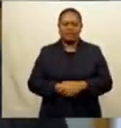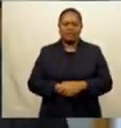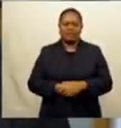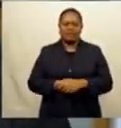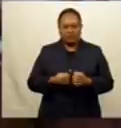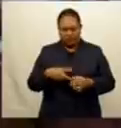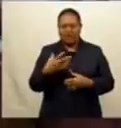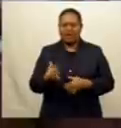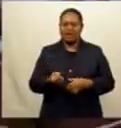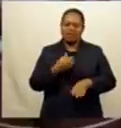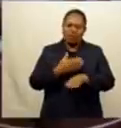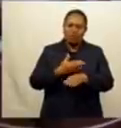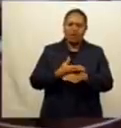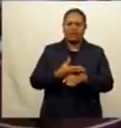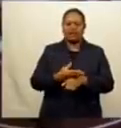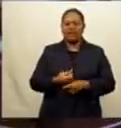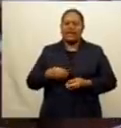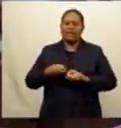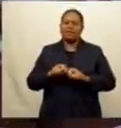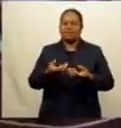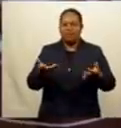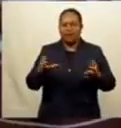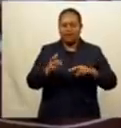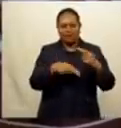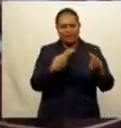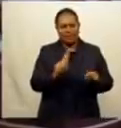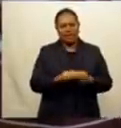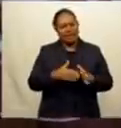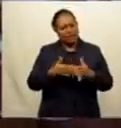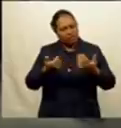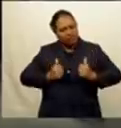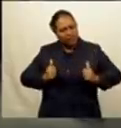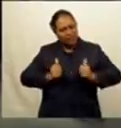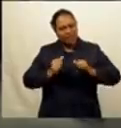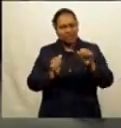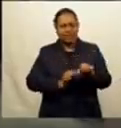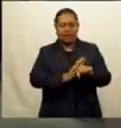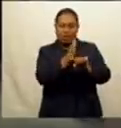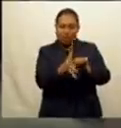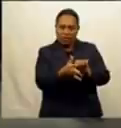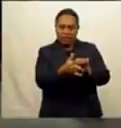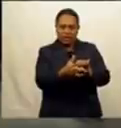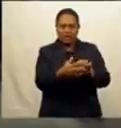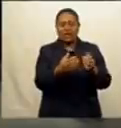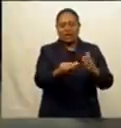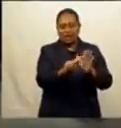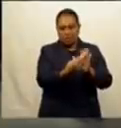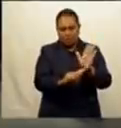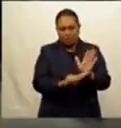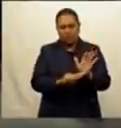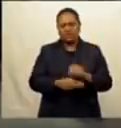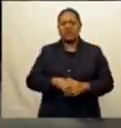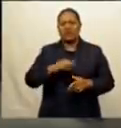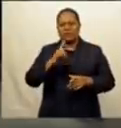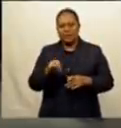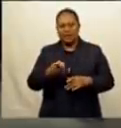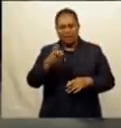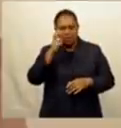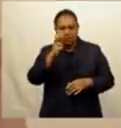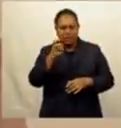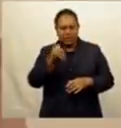for our family. The businesses are now reminded to continue to practice the COVID-19 safety protocols despite restrictions